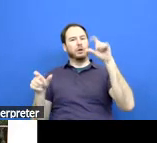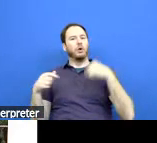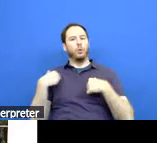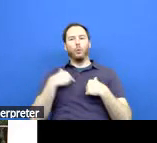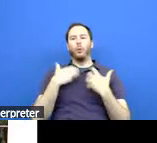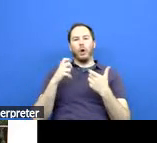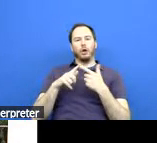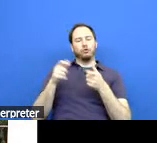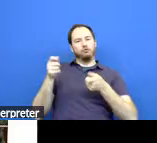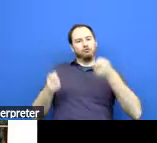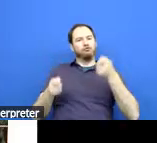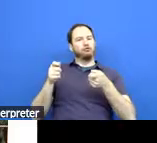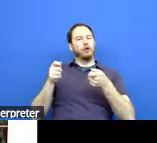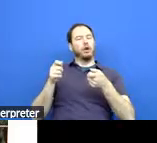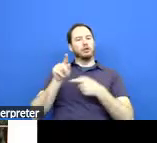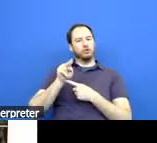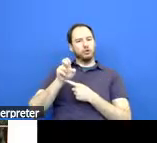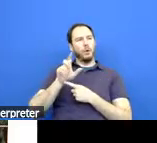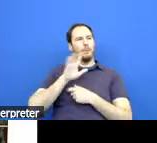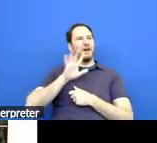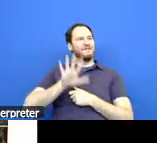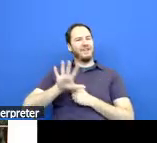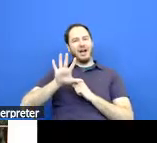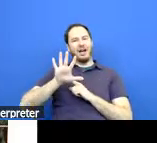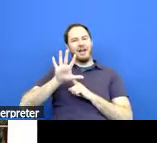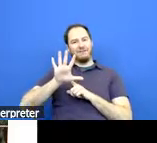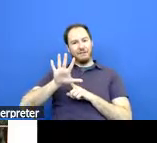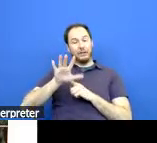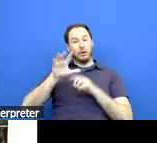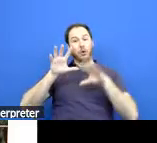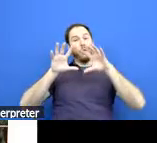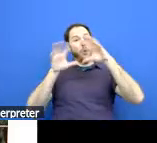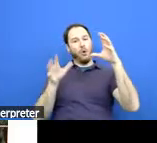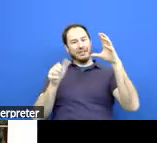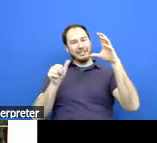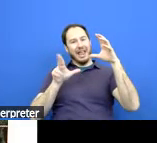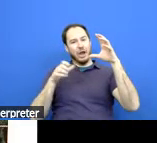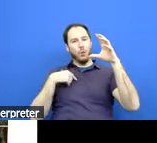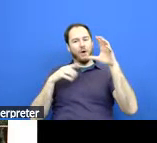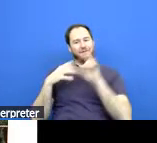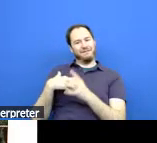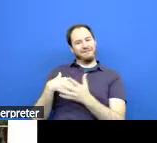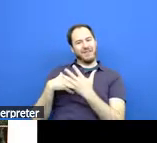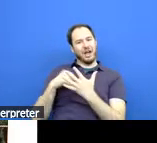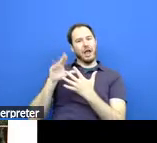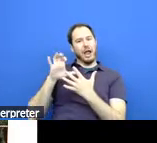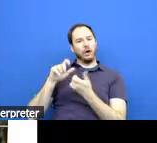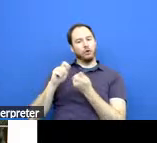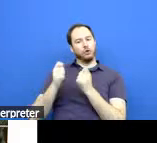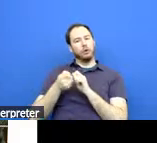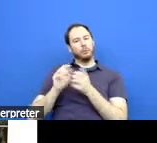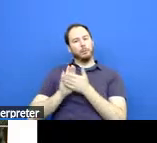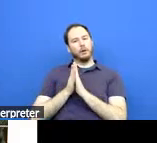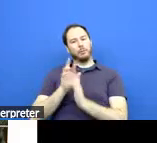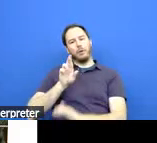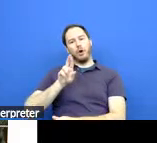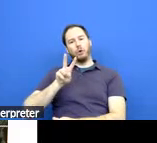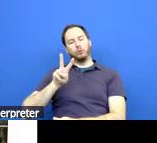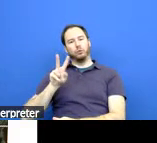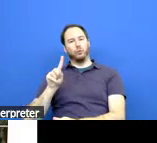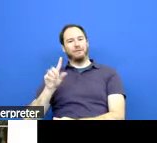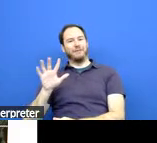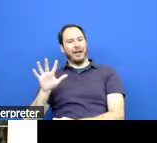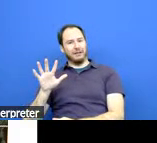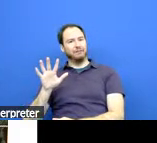to rezone 5 acres of this 10-acre parcel. We would like to rezone this to R215, which